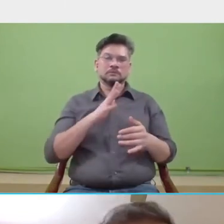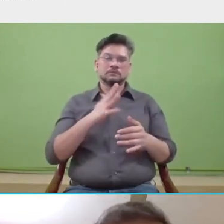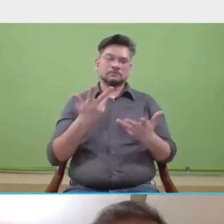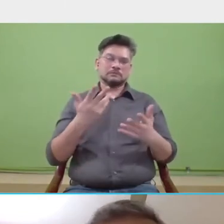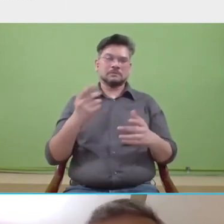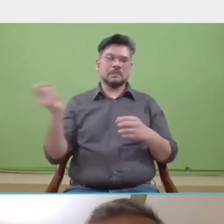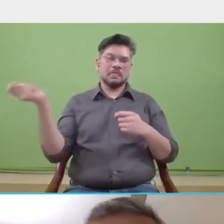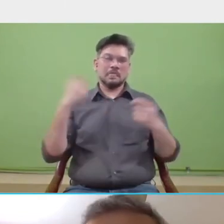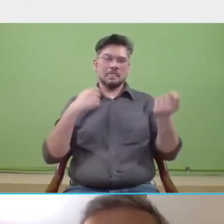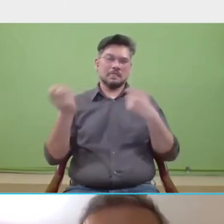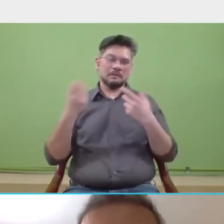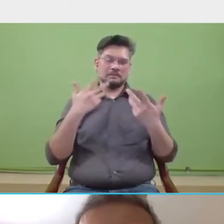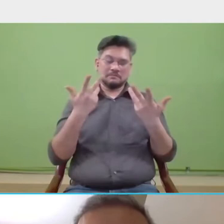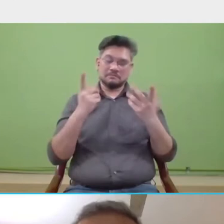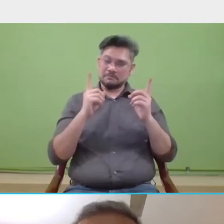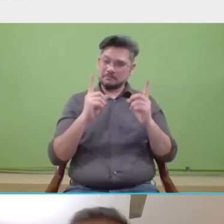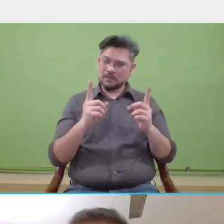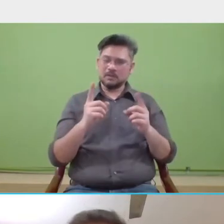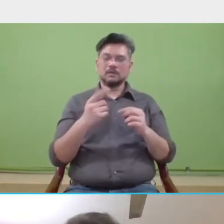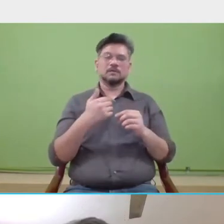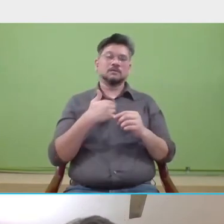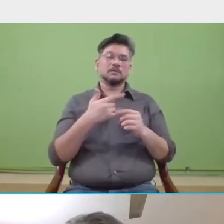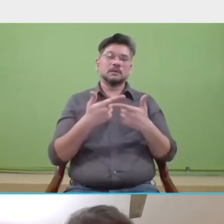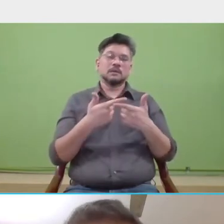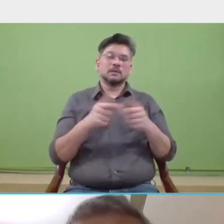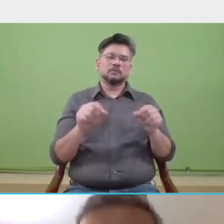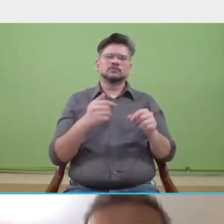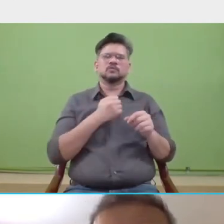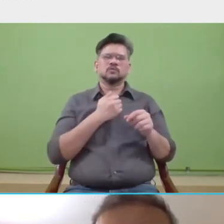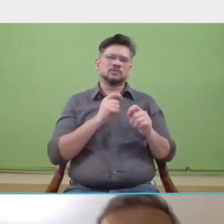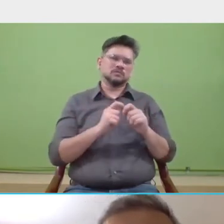was in london i was doing my phd i was invited by a group of